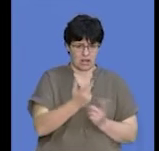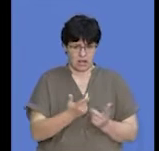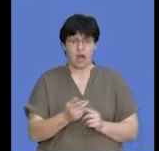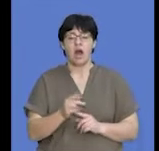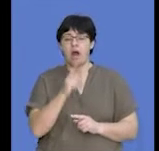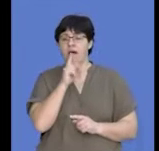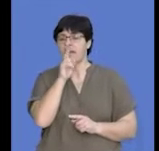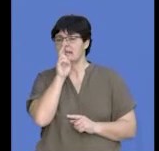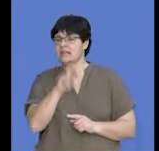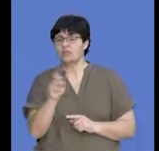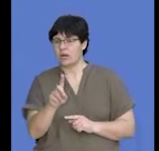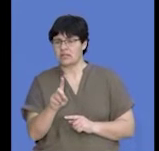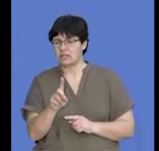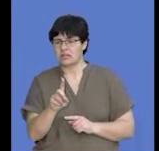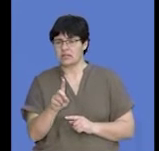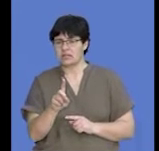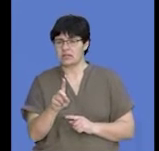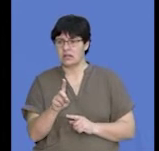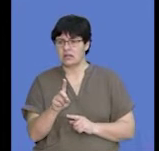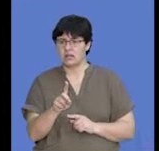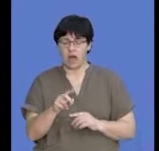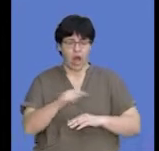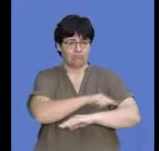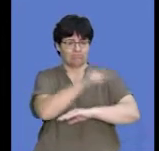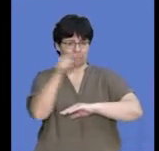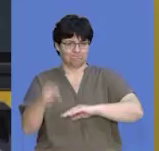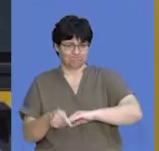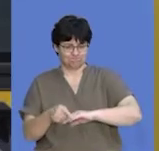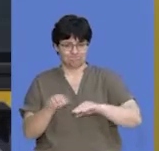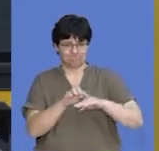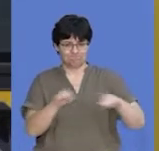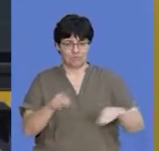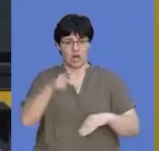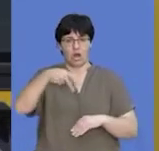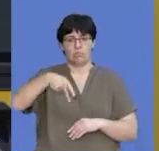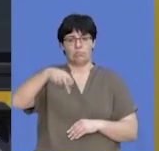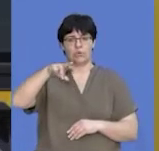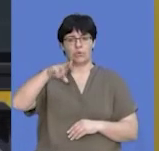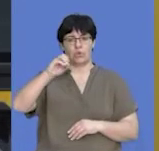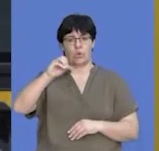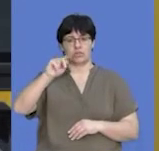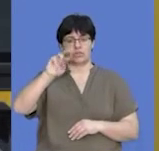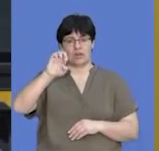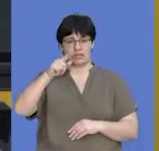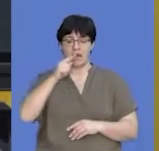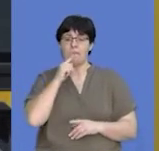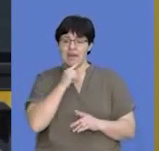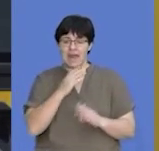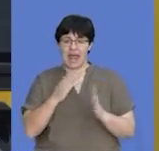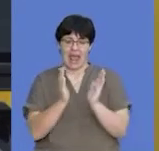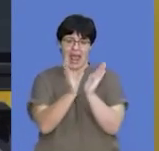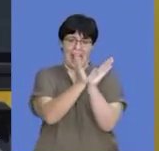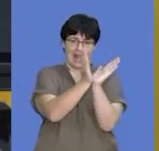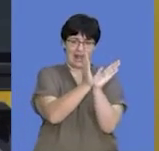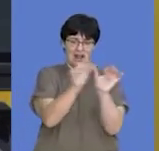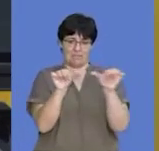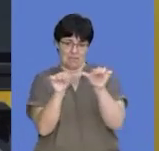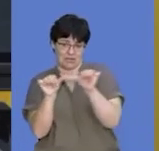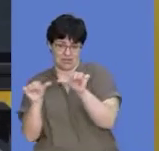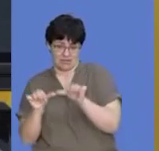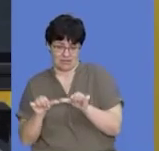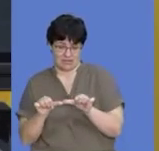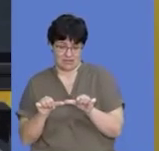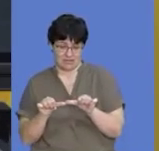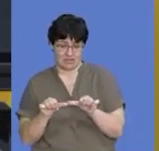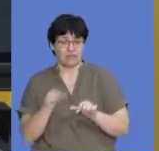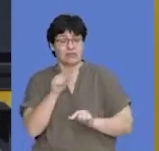you need a protractor. A protractor is used to measure angles, and these angles